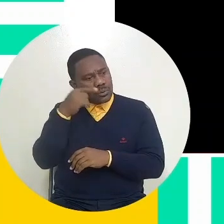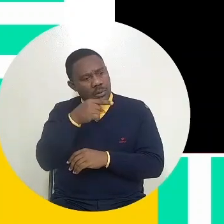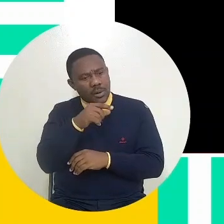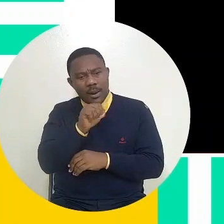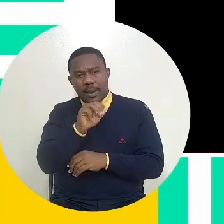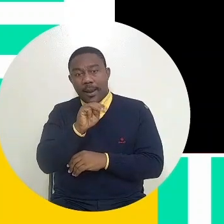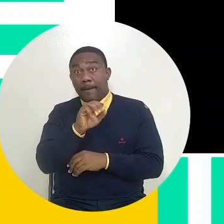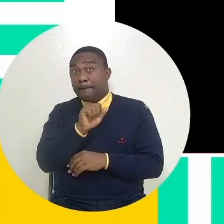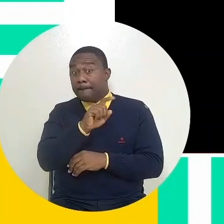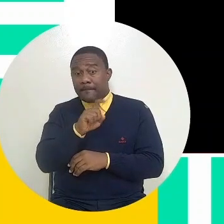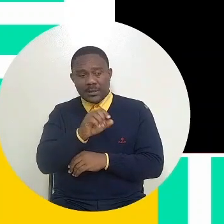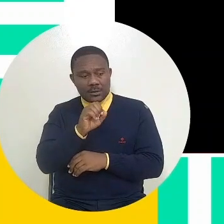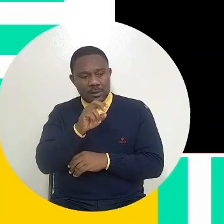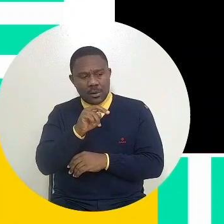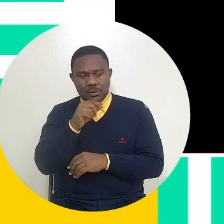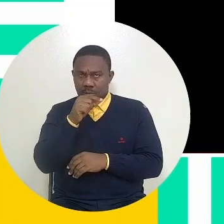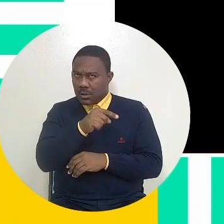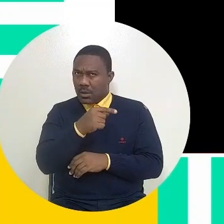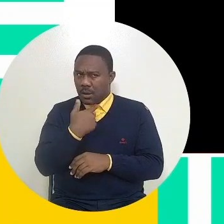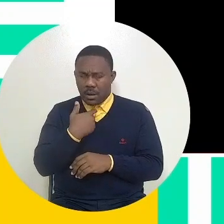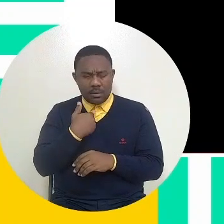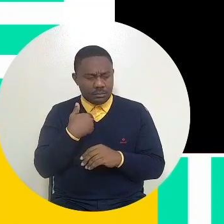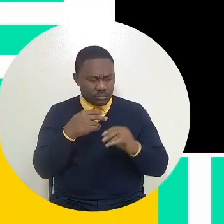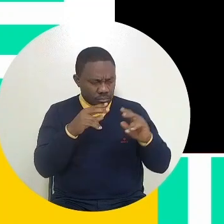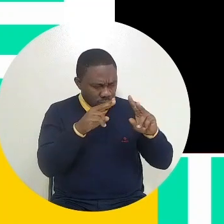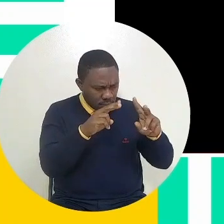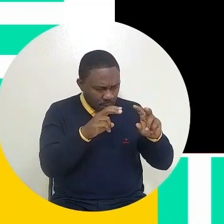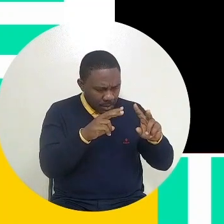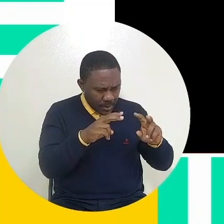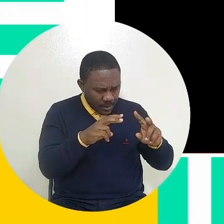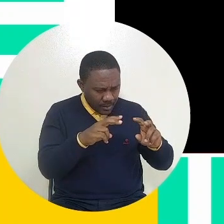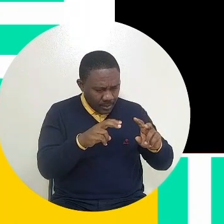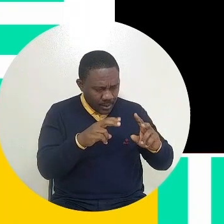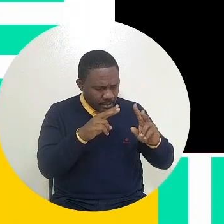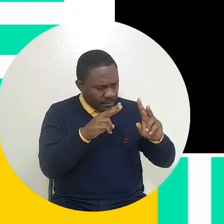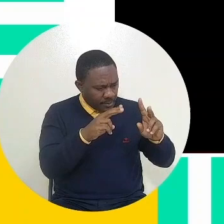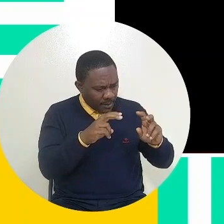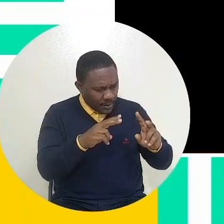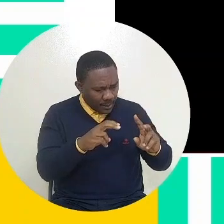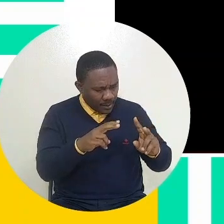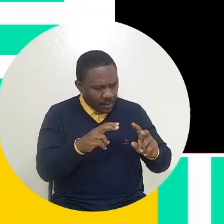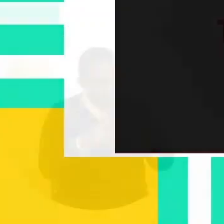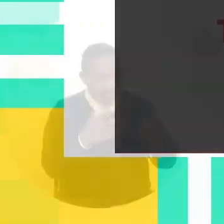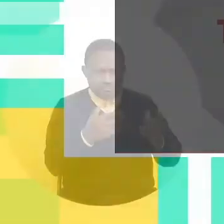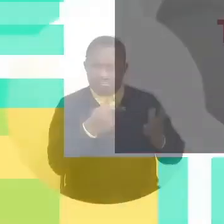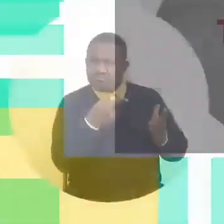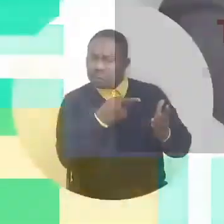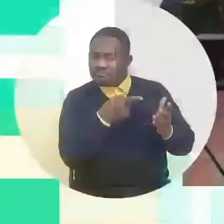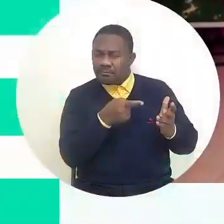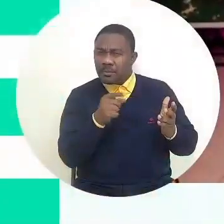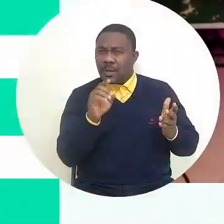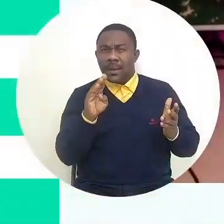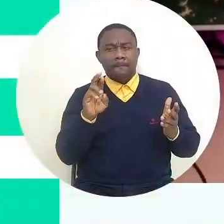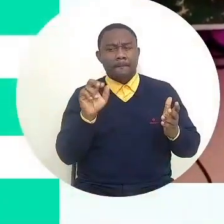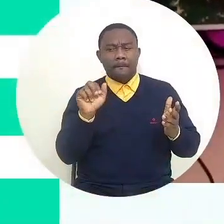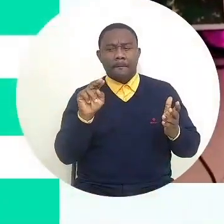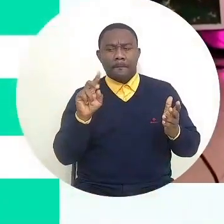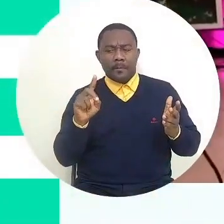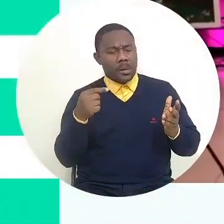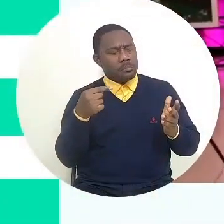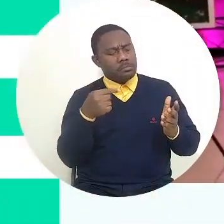to do with the subject of personal branding. So I delved deeper to find out what is happening, what is all about the brands and what people are talking